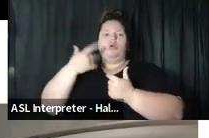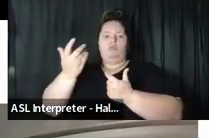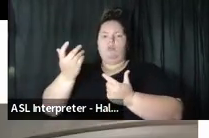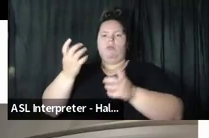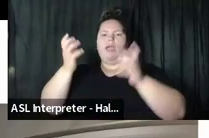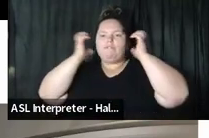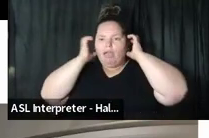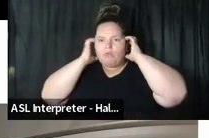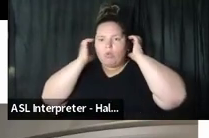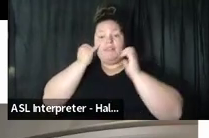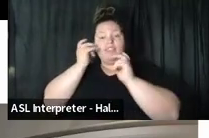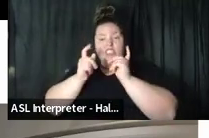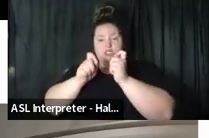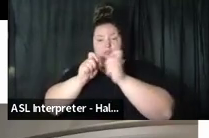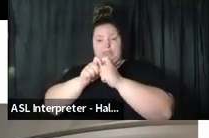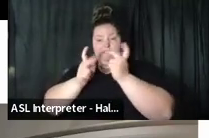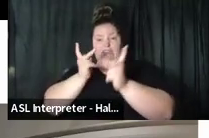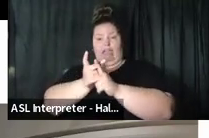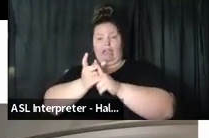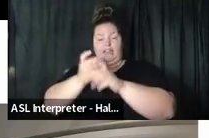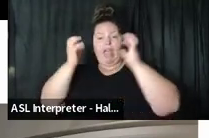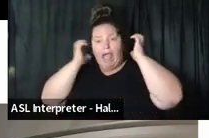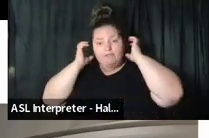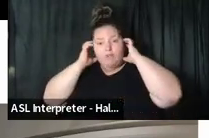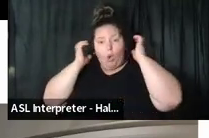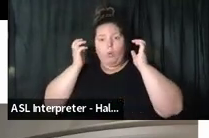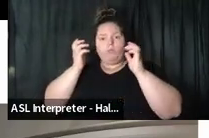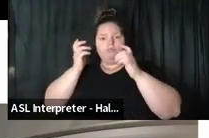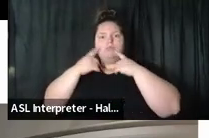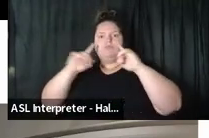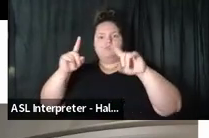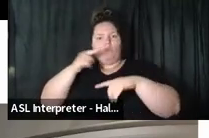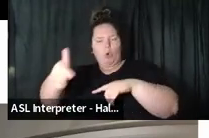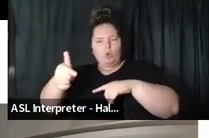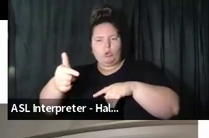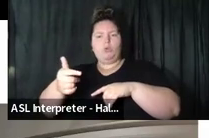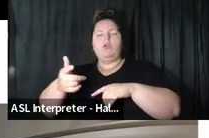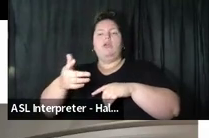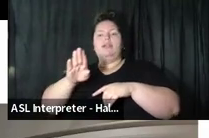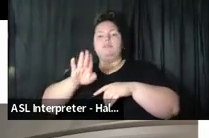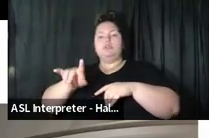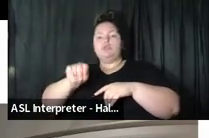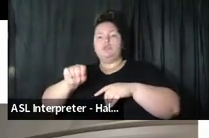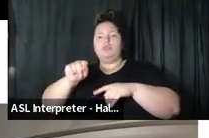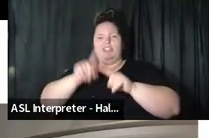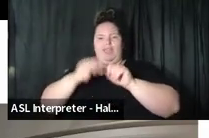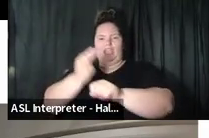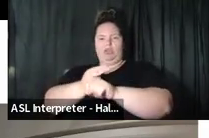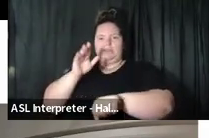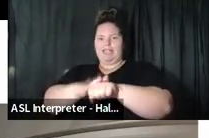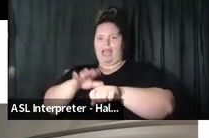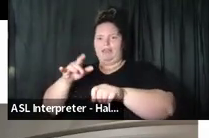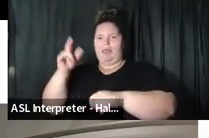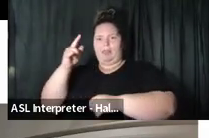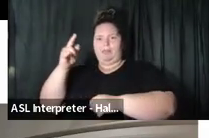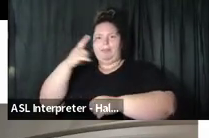is a specific type of headphone that works best for you and you really like, and it's Bluetooth and you can't use that on the plane because normally you have